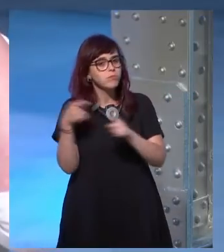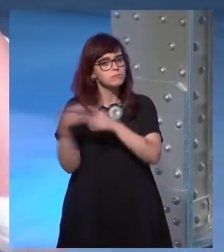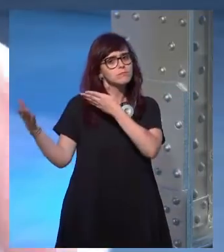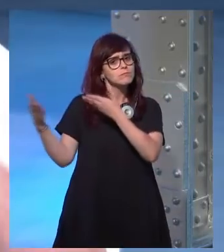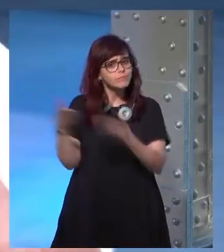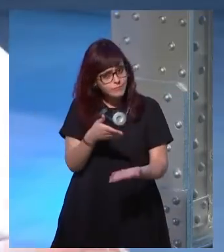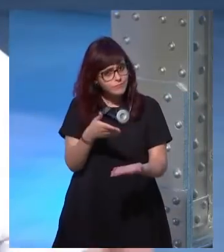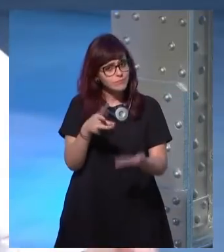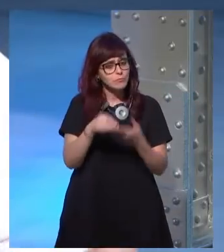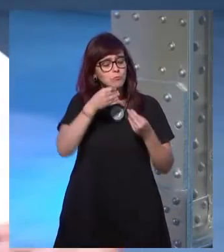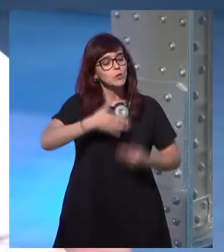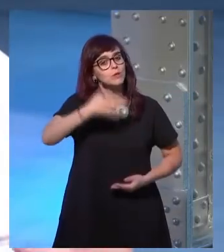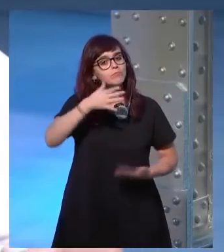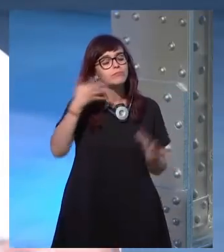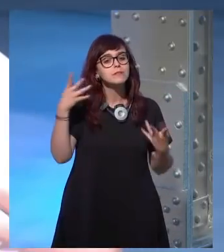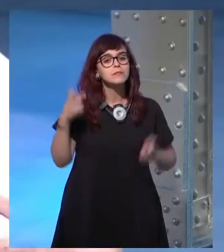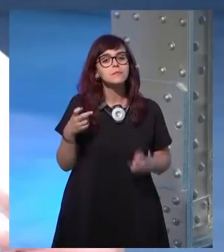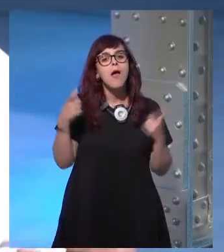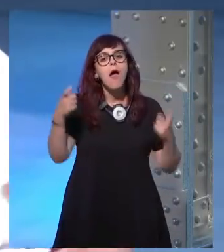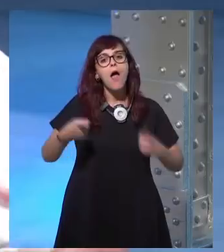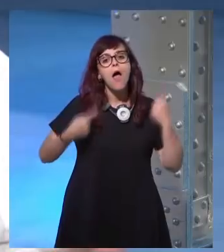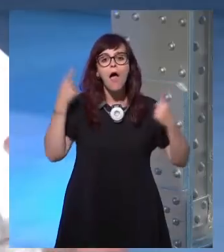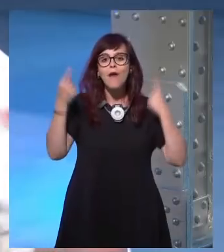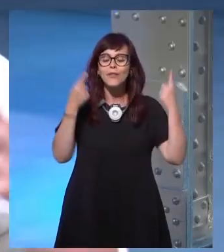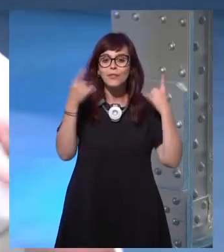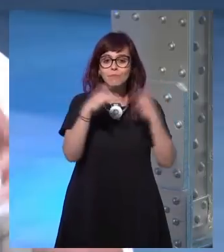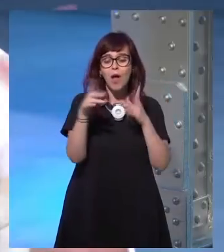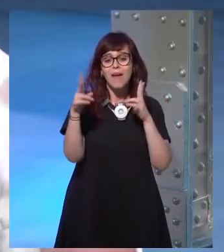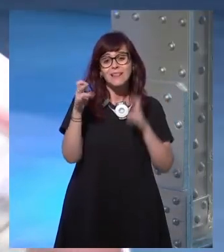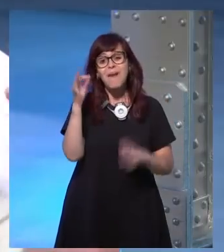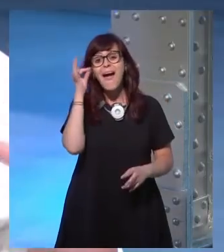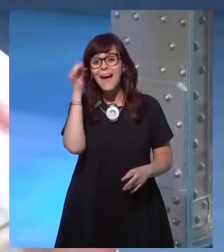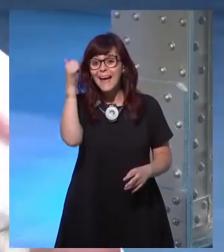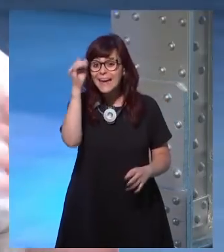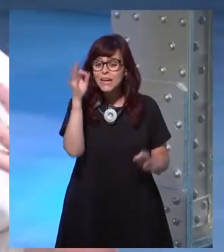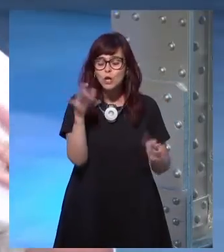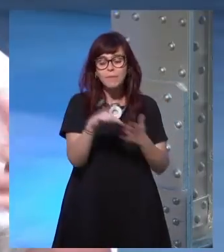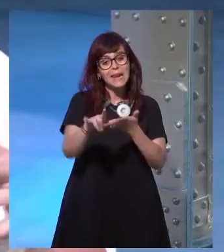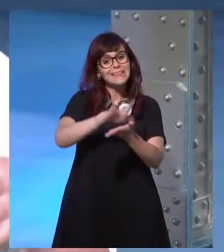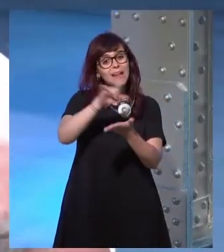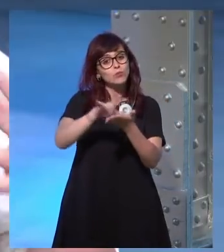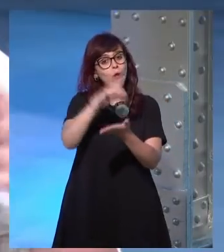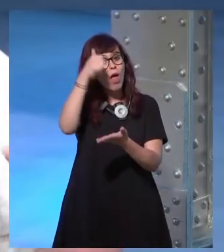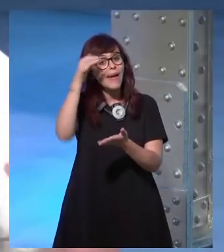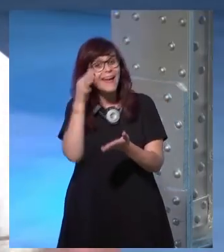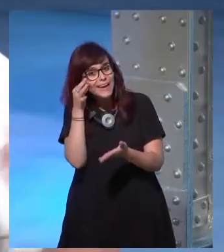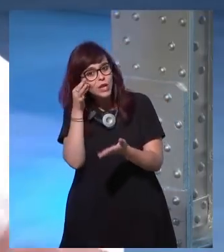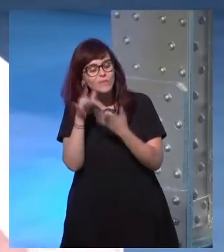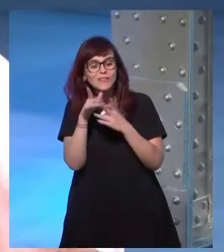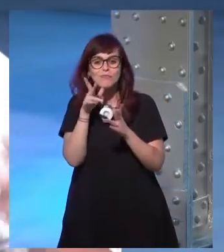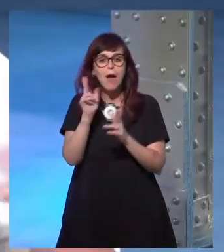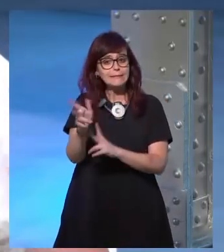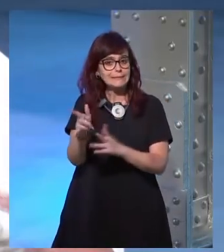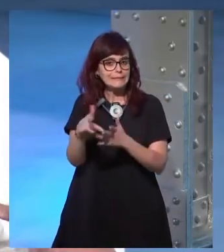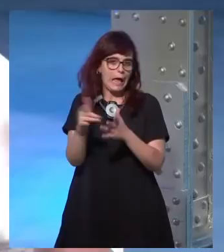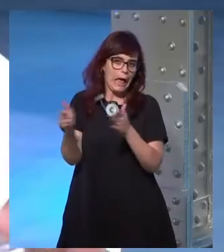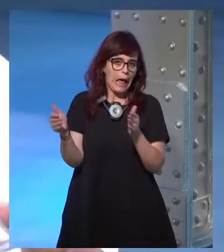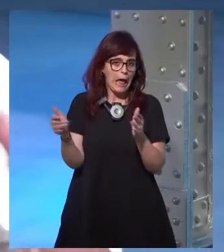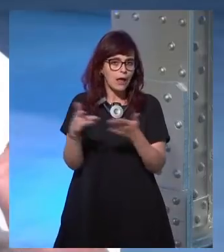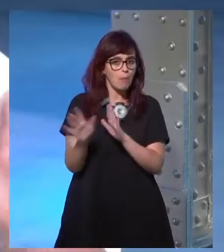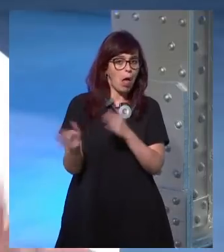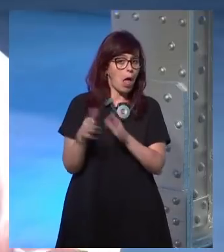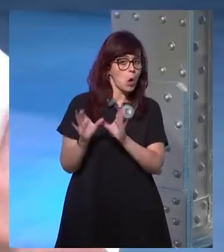which we're starting to get rid of a little bit, but there were a lot of odd, like, old dude in jokes that like if you didn't know them, like people didn't